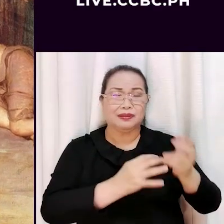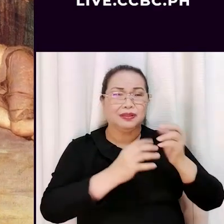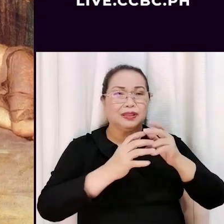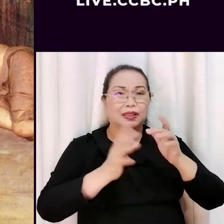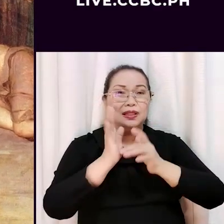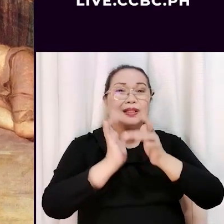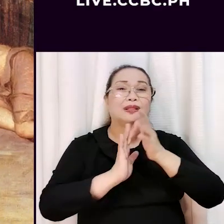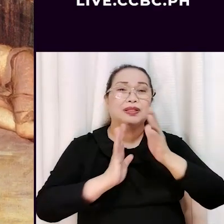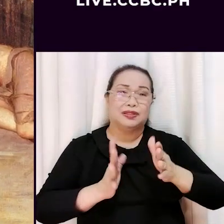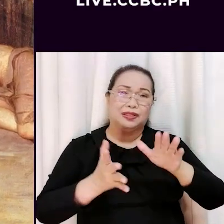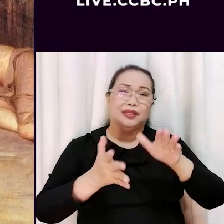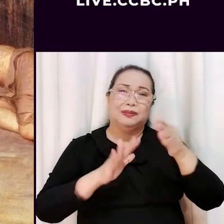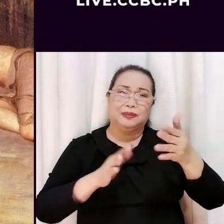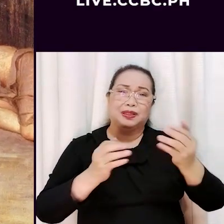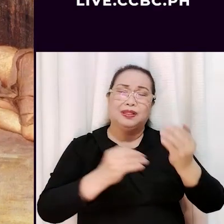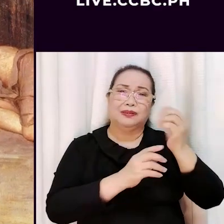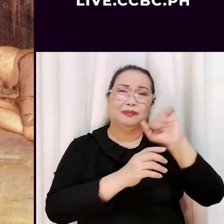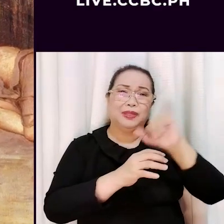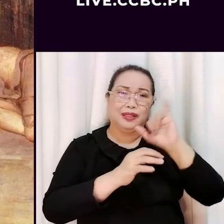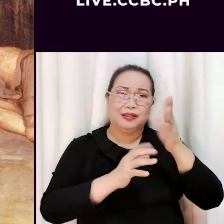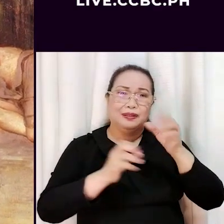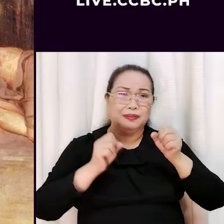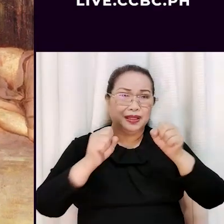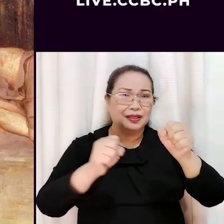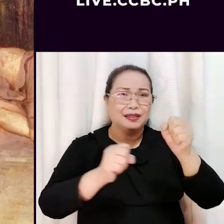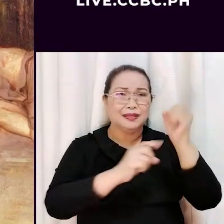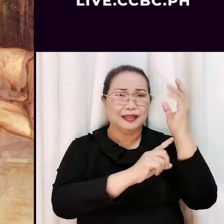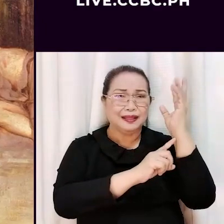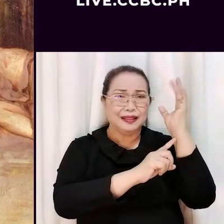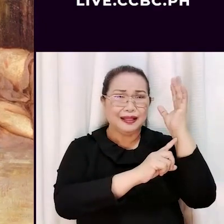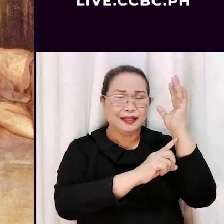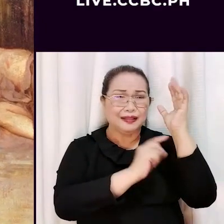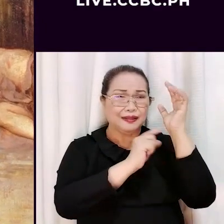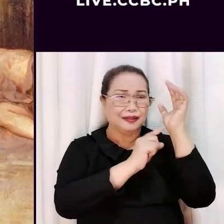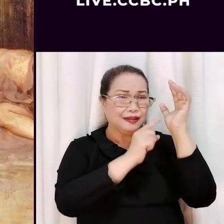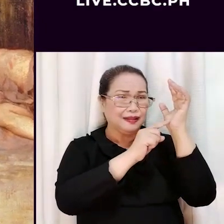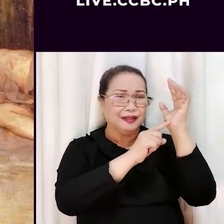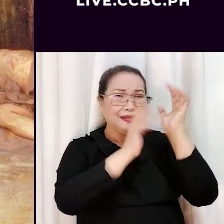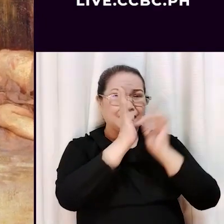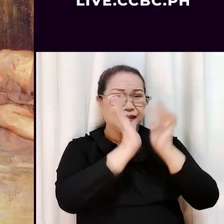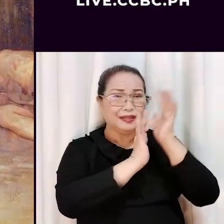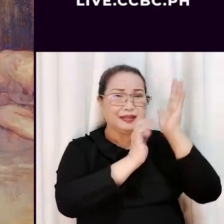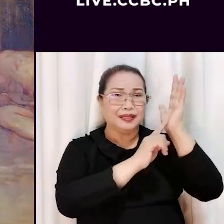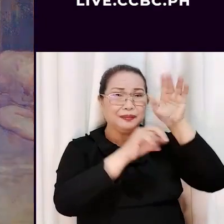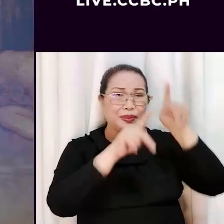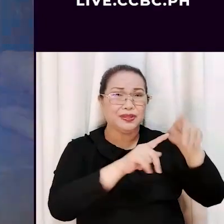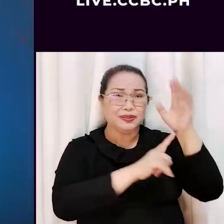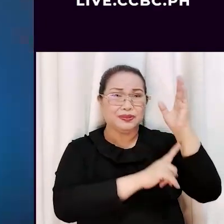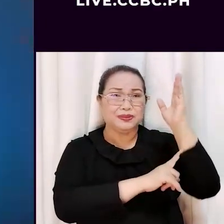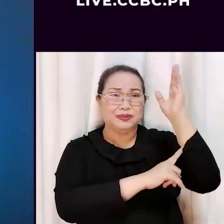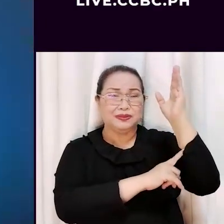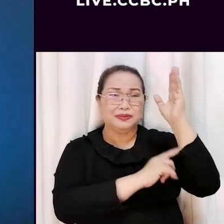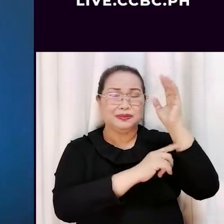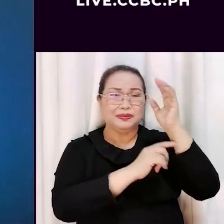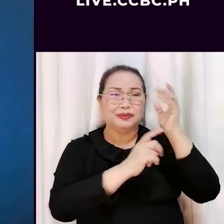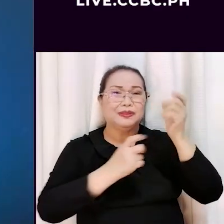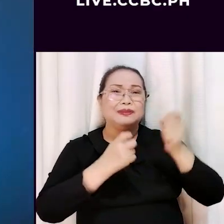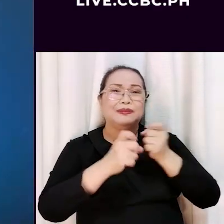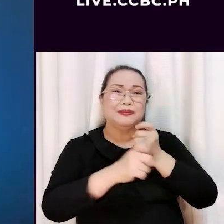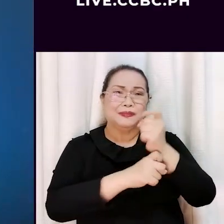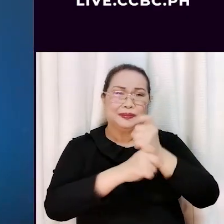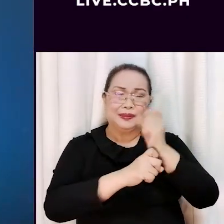to make them street lamps. This is how historians would depict the type of persecution